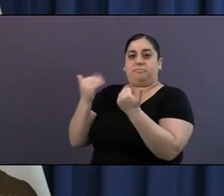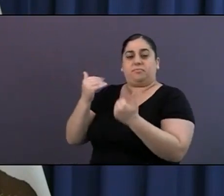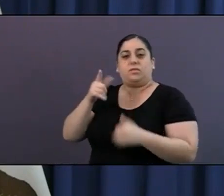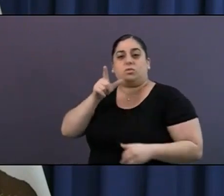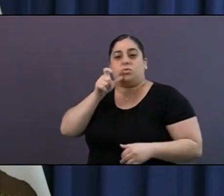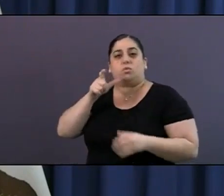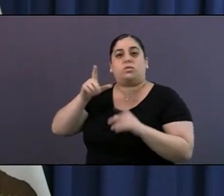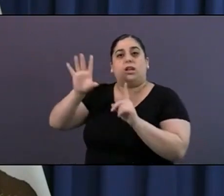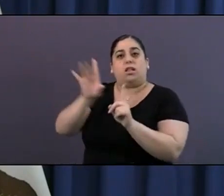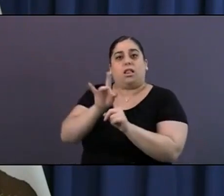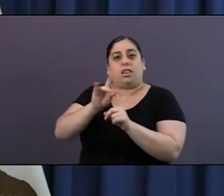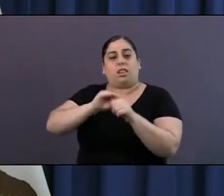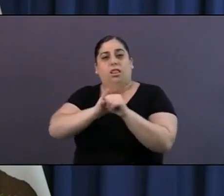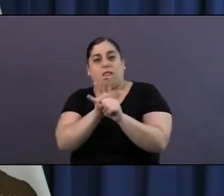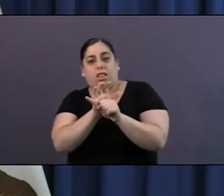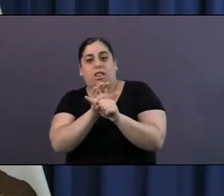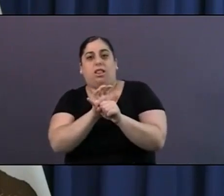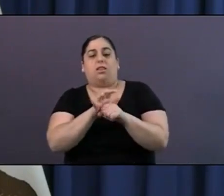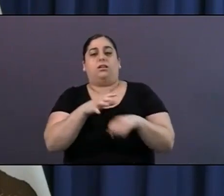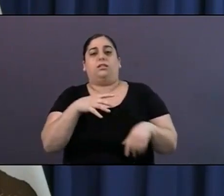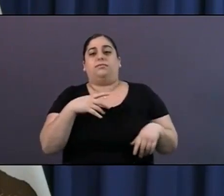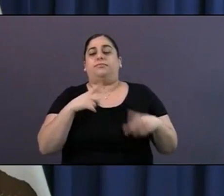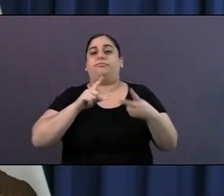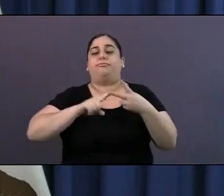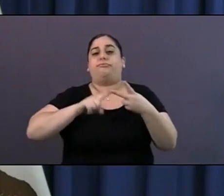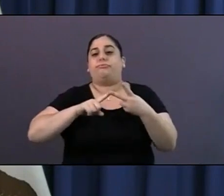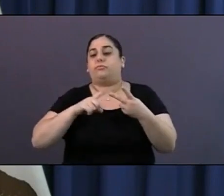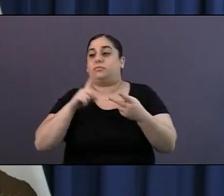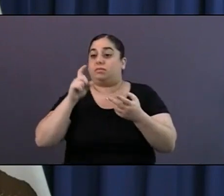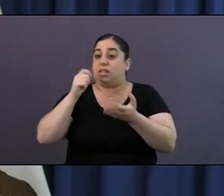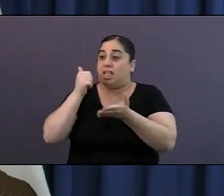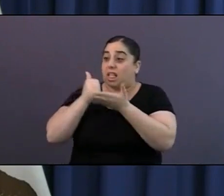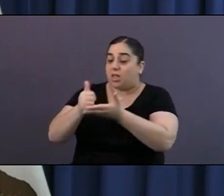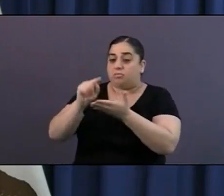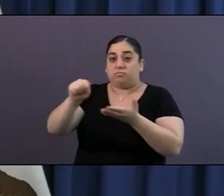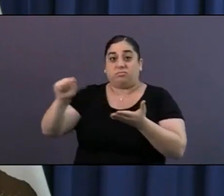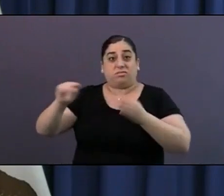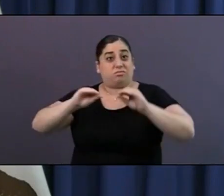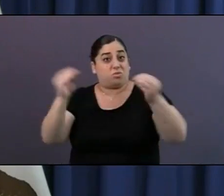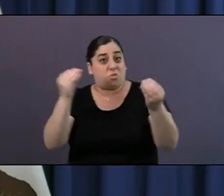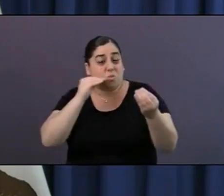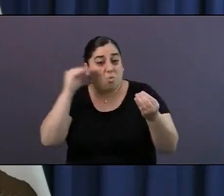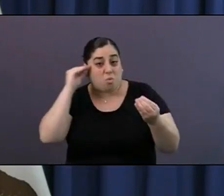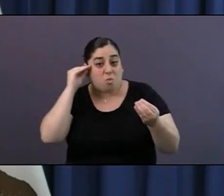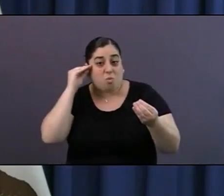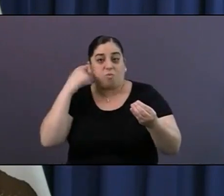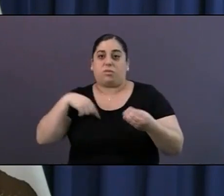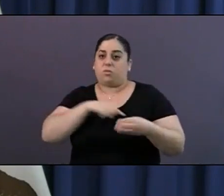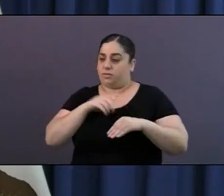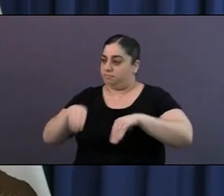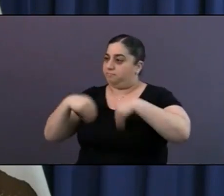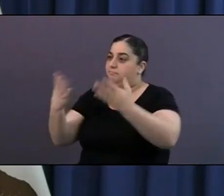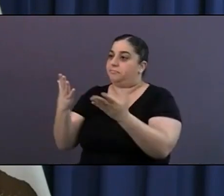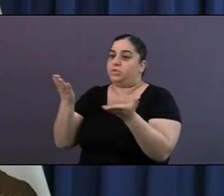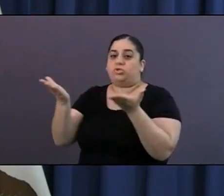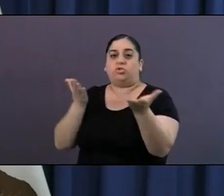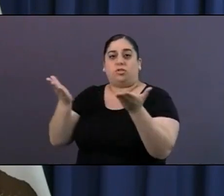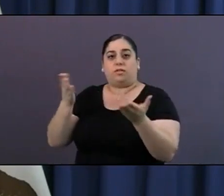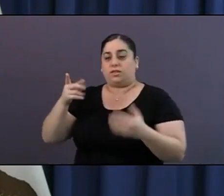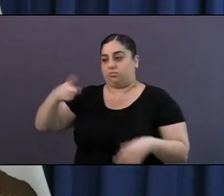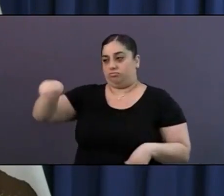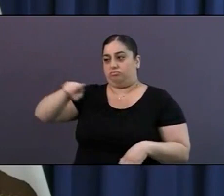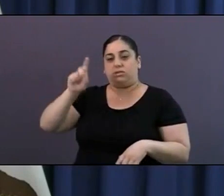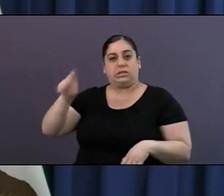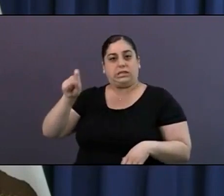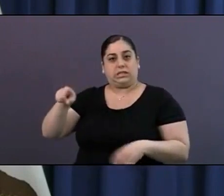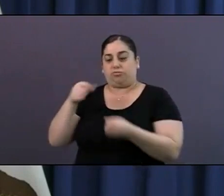to provide a better solution to protect our unsheltered and get them the critical services that they need. This is an